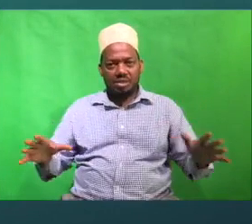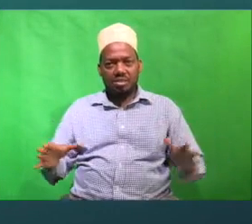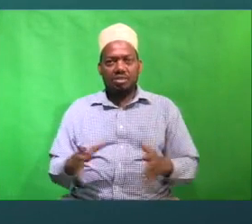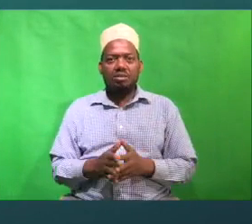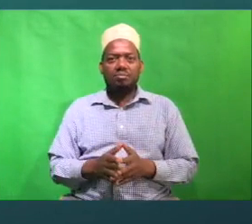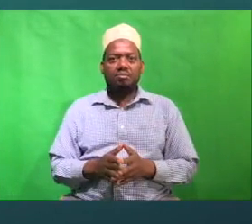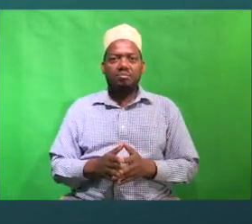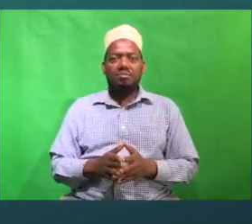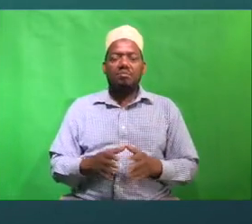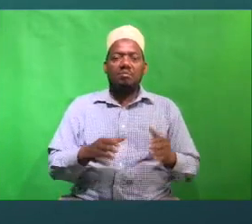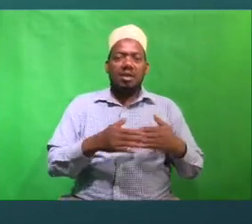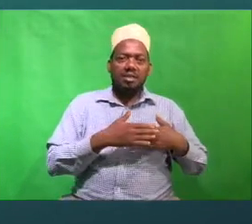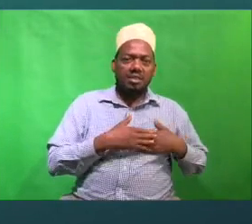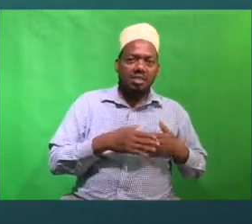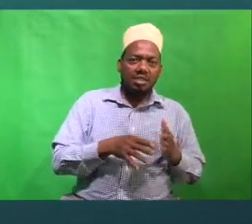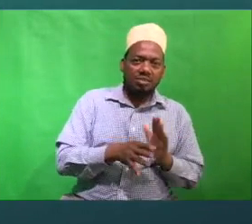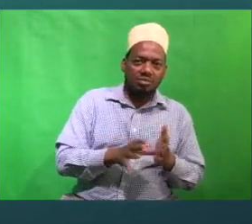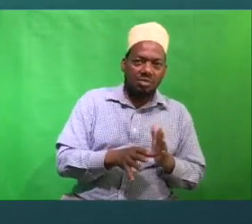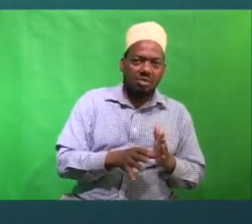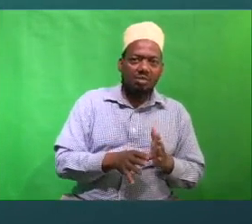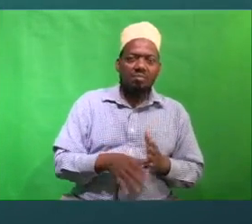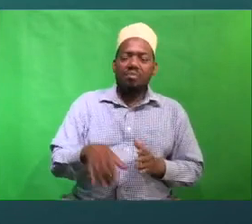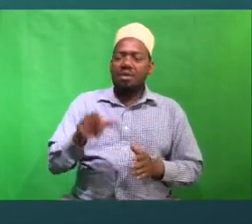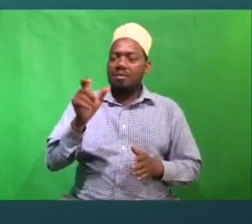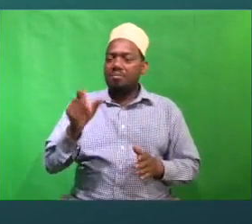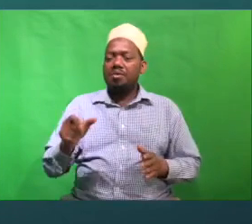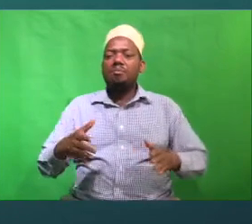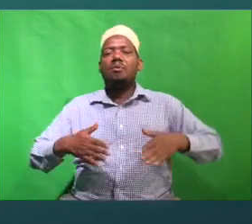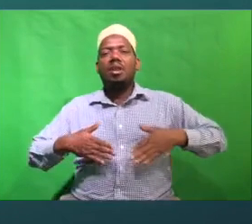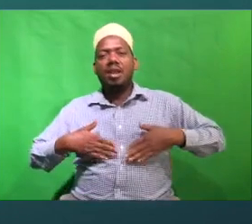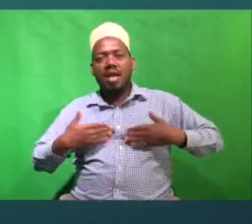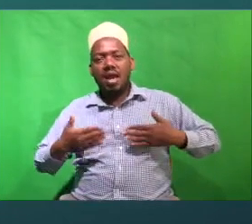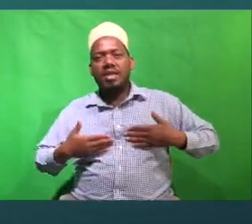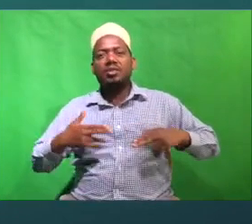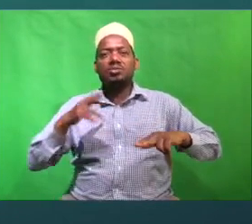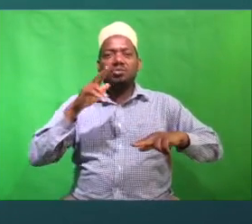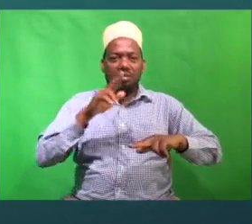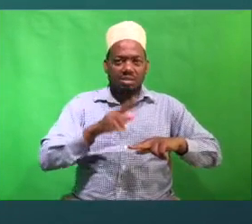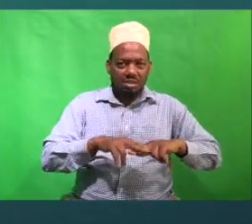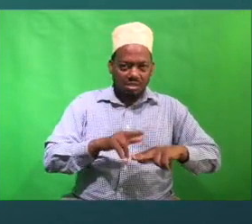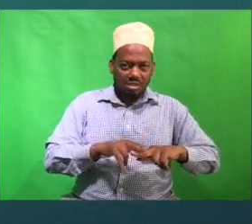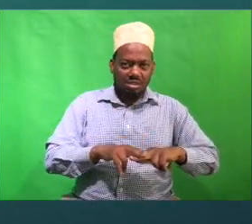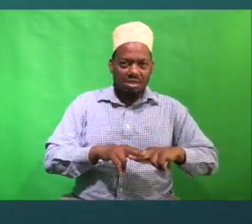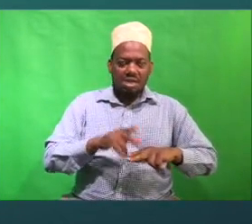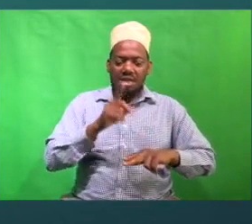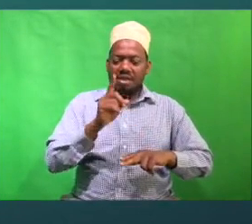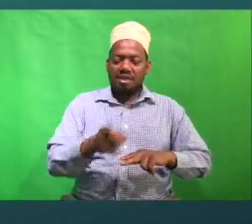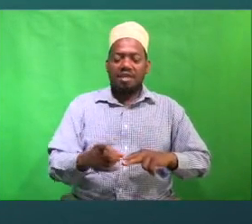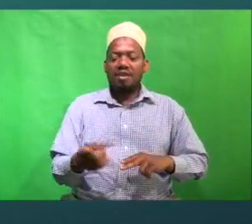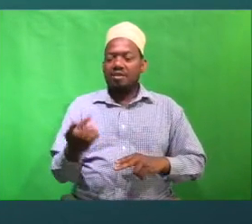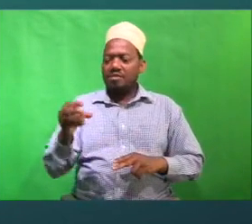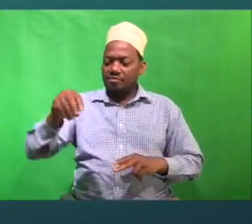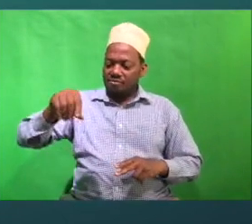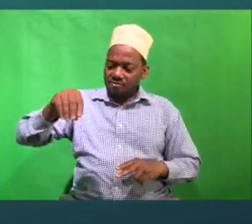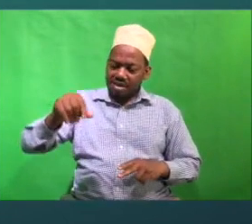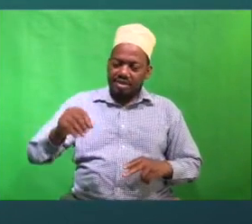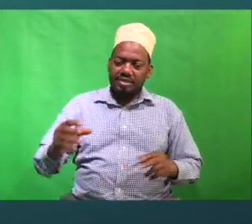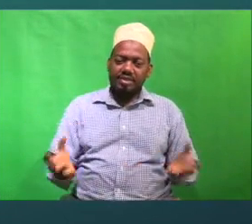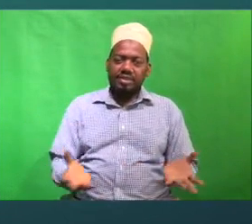developed. Also, my dear students, people like to settle in area where soil are